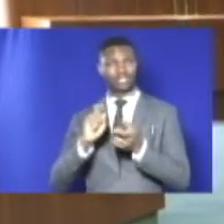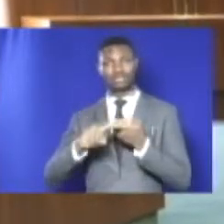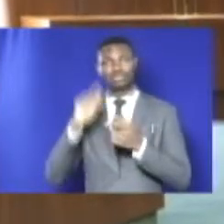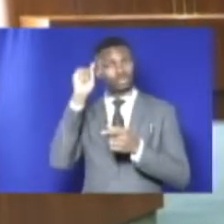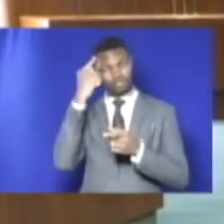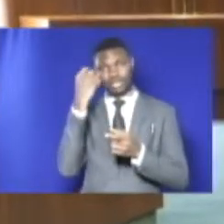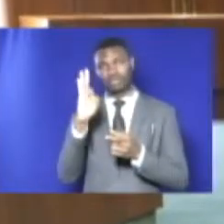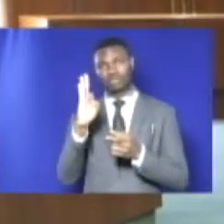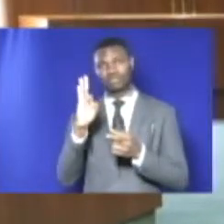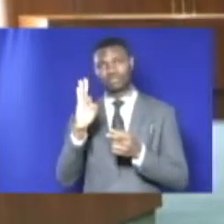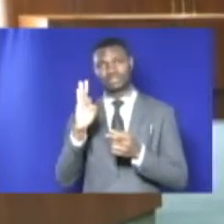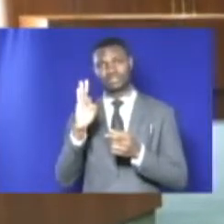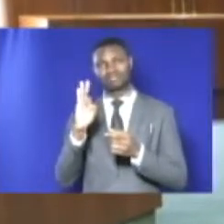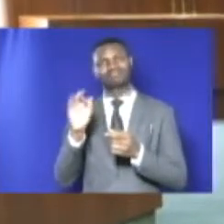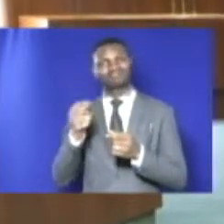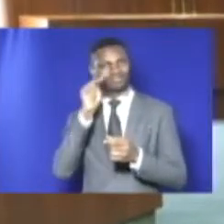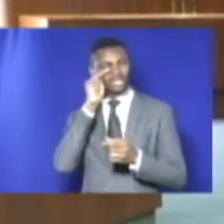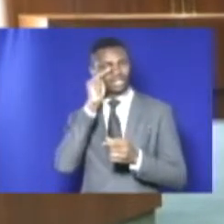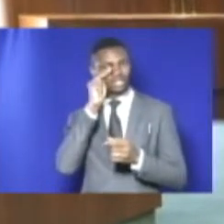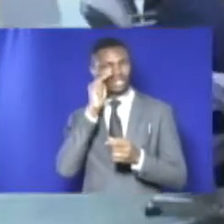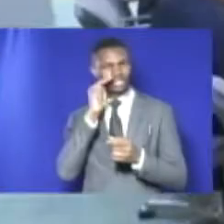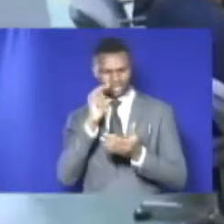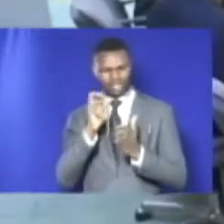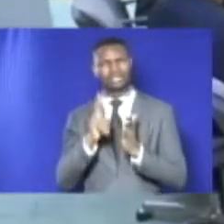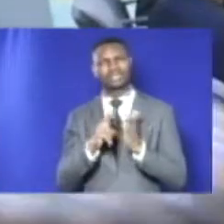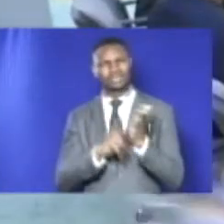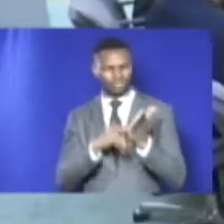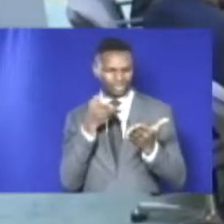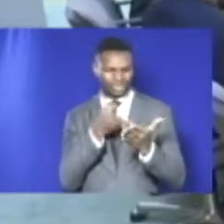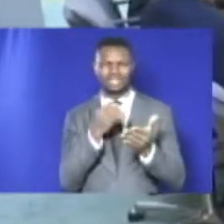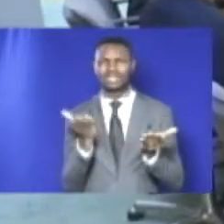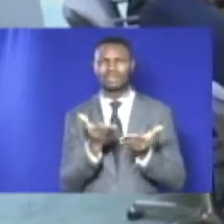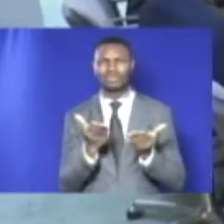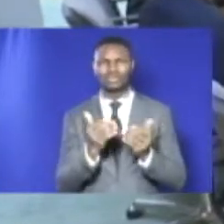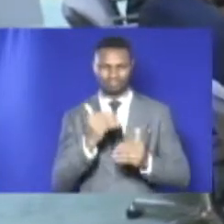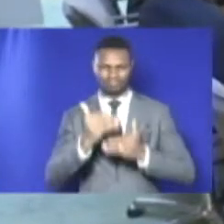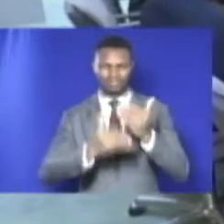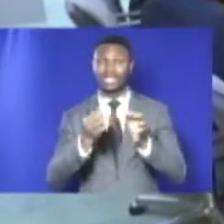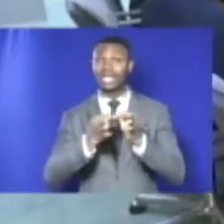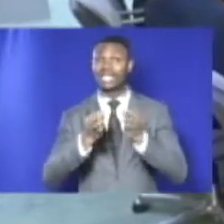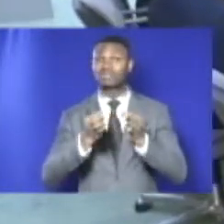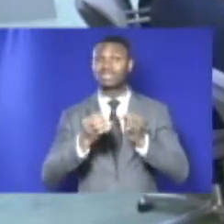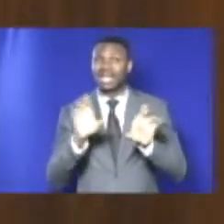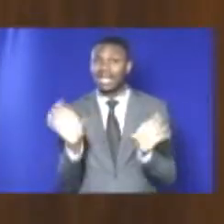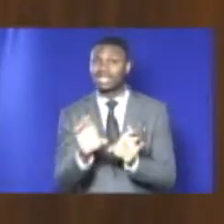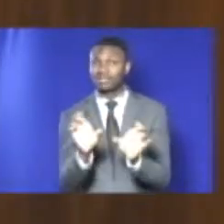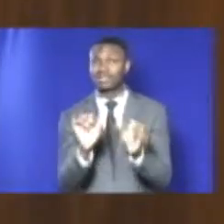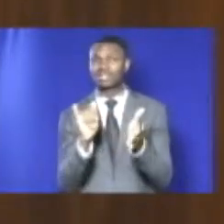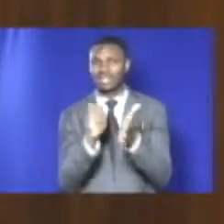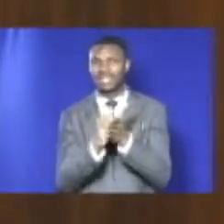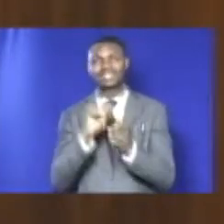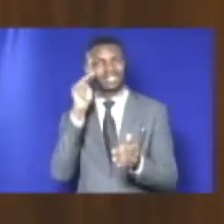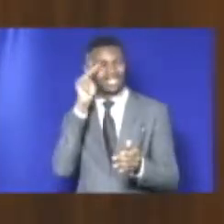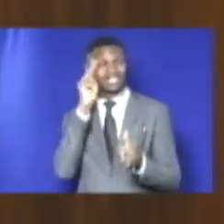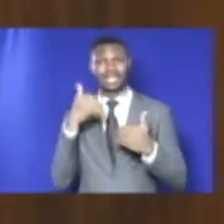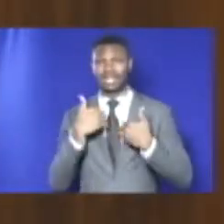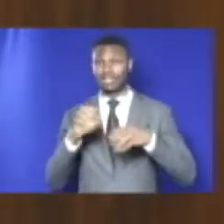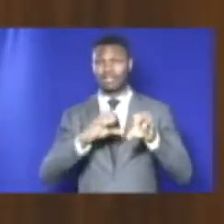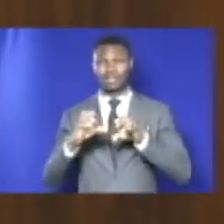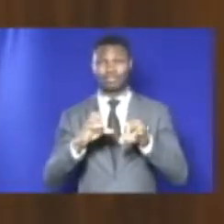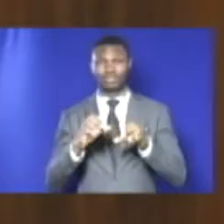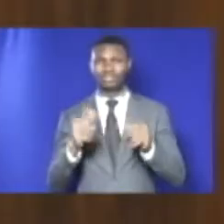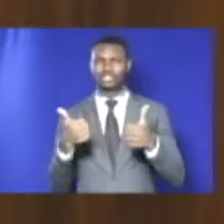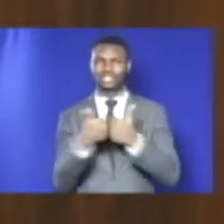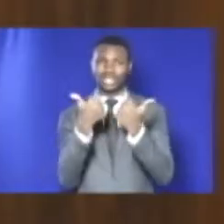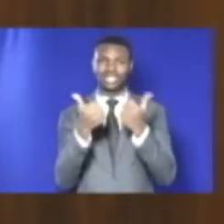the progress made so far by Nigeria in the fight against COVID-19, challenges encountered, and the options available on the best